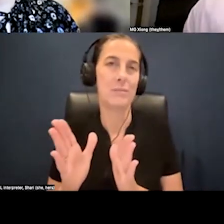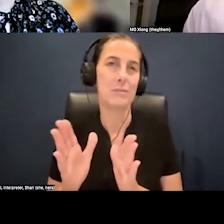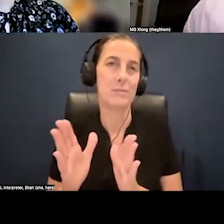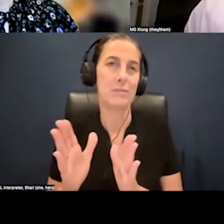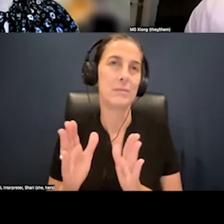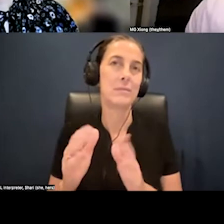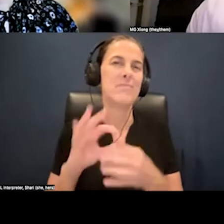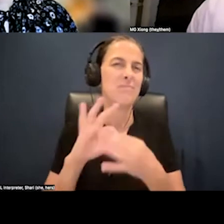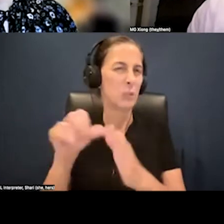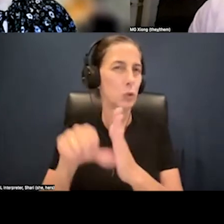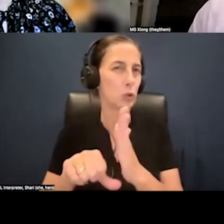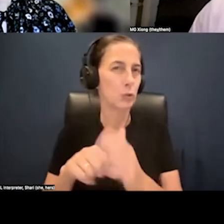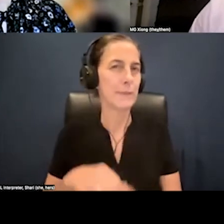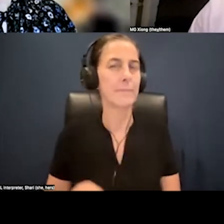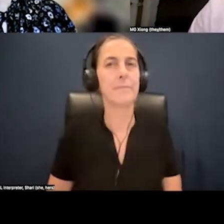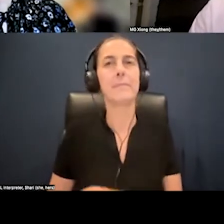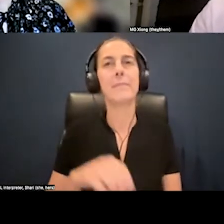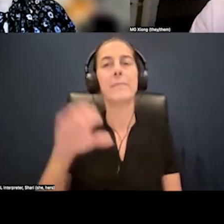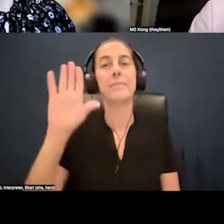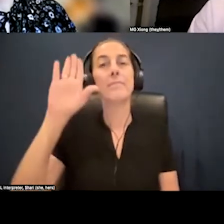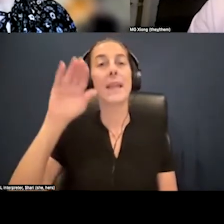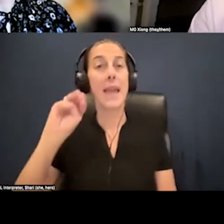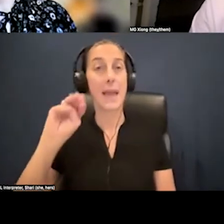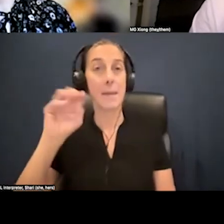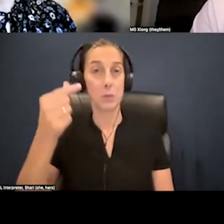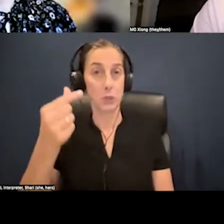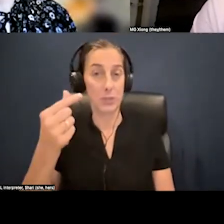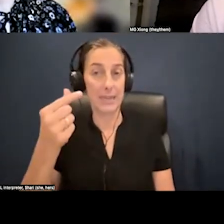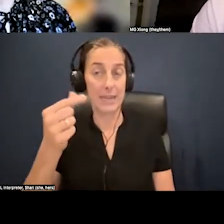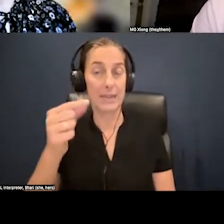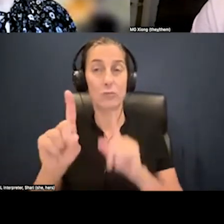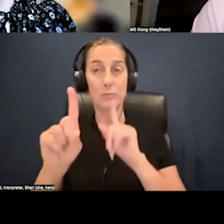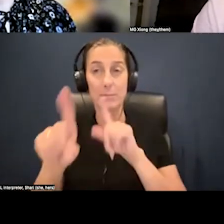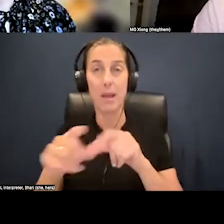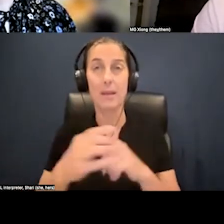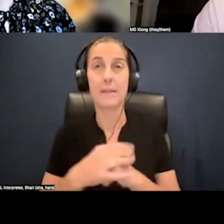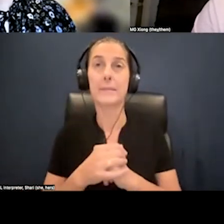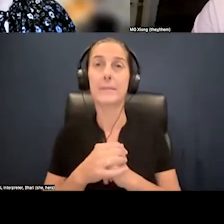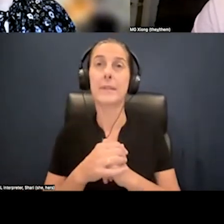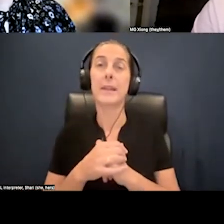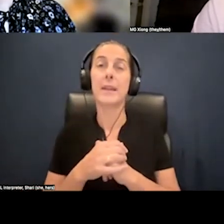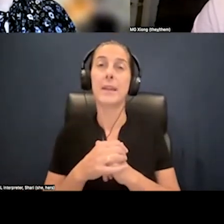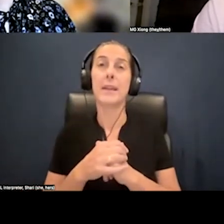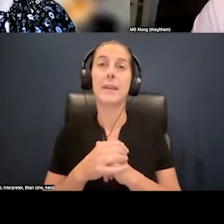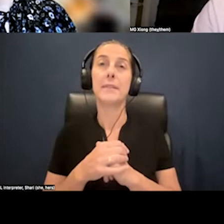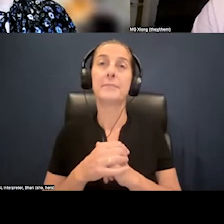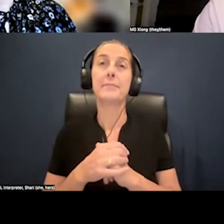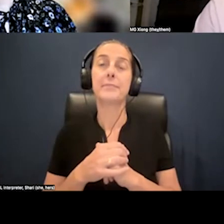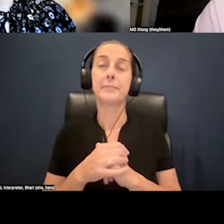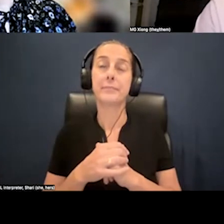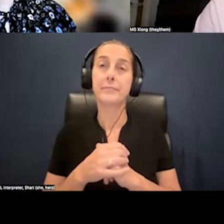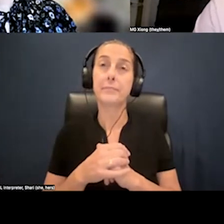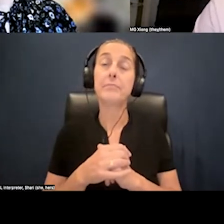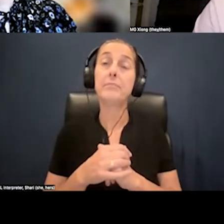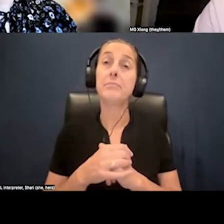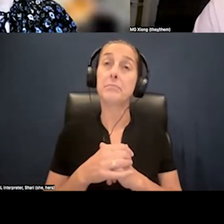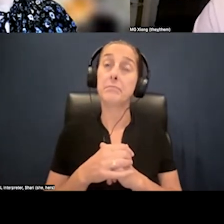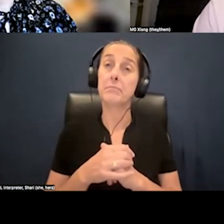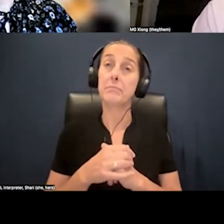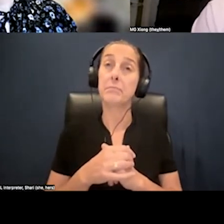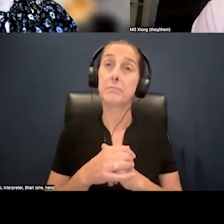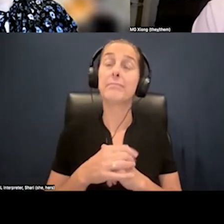Yeah, this is MG. One thing that I wanted to note in preparation and that related